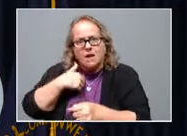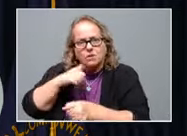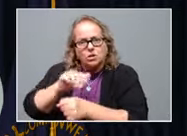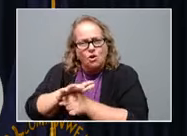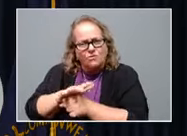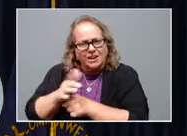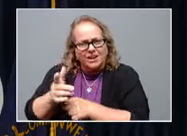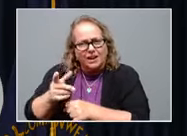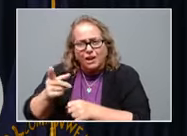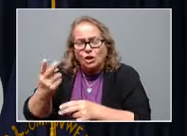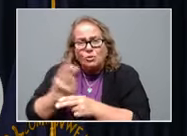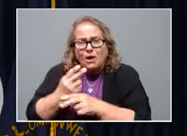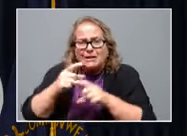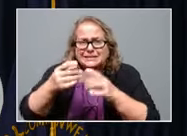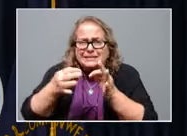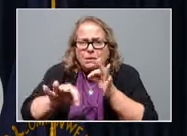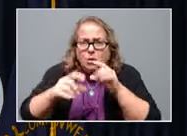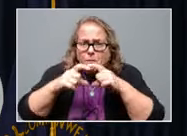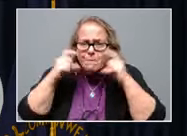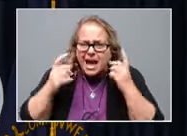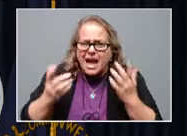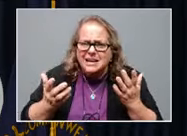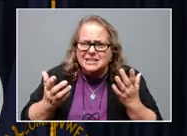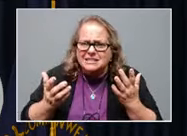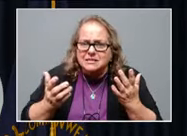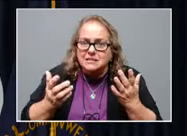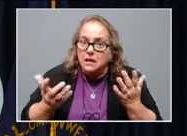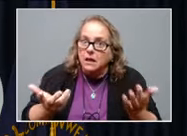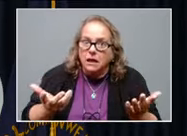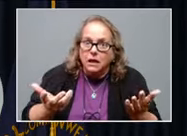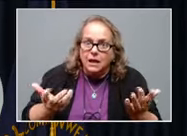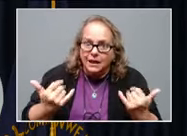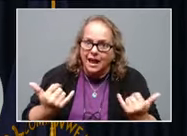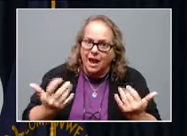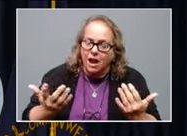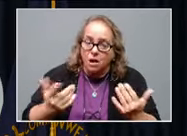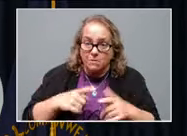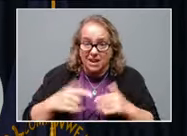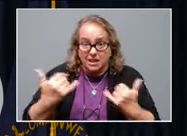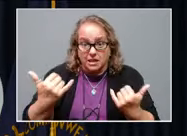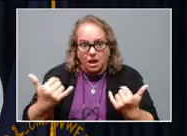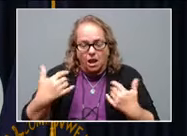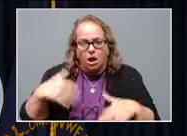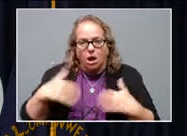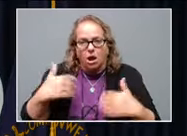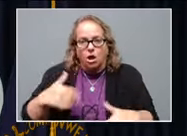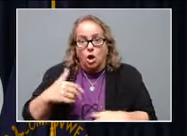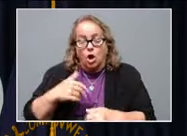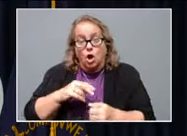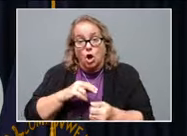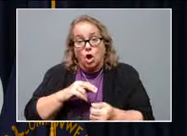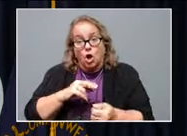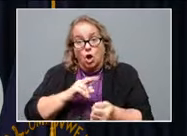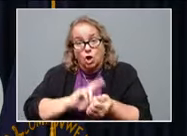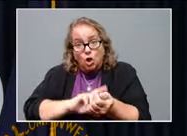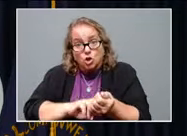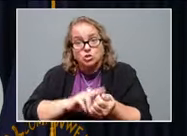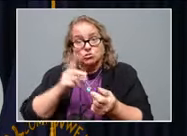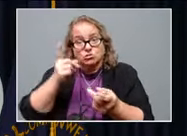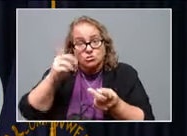when they were doing it, and it was. But now, being overwhelmed, seeing this amount of death, they keep going in.